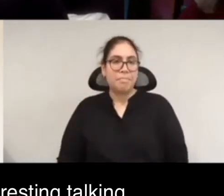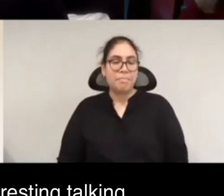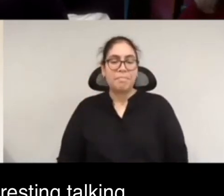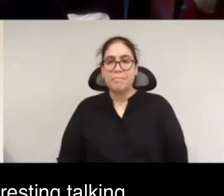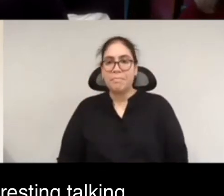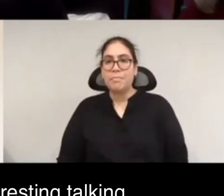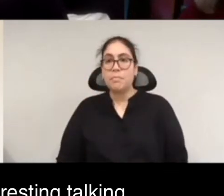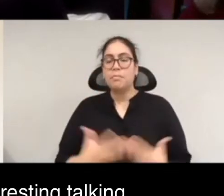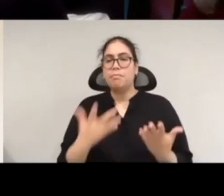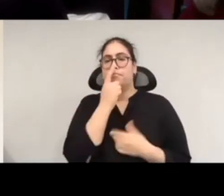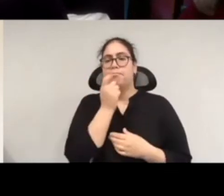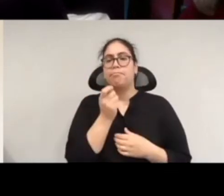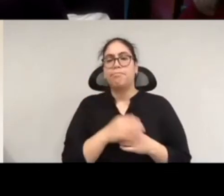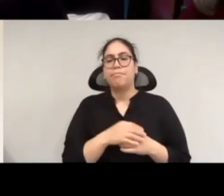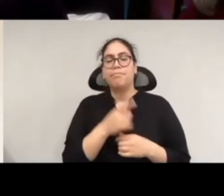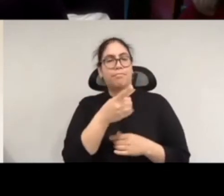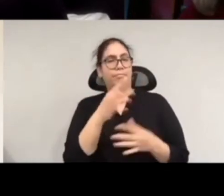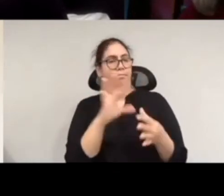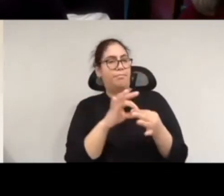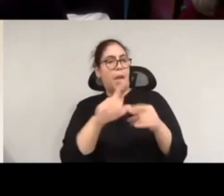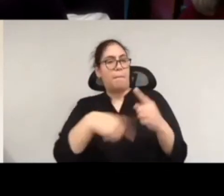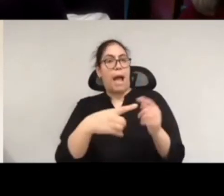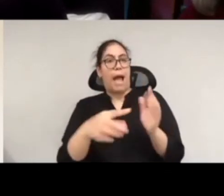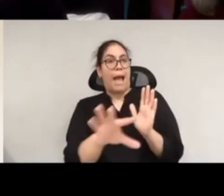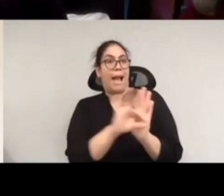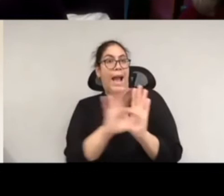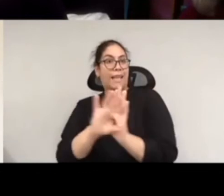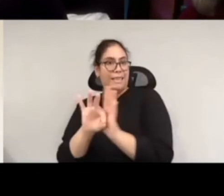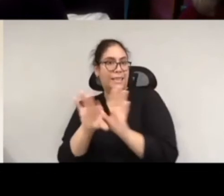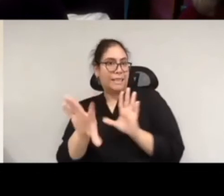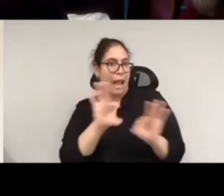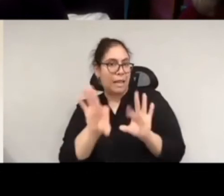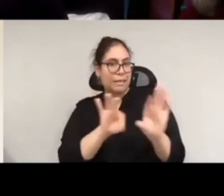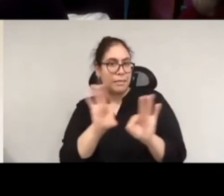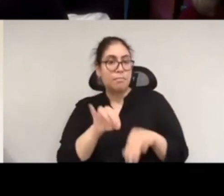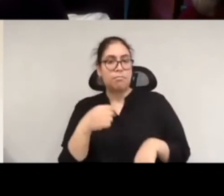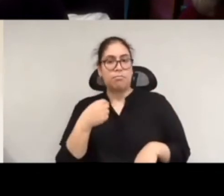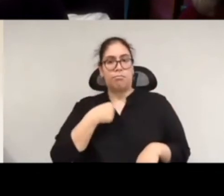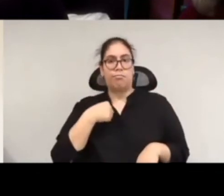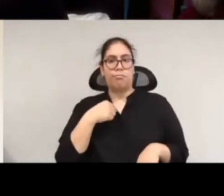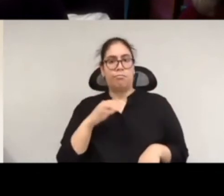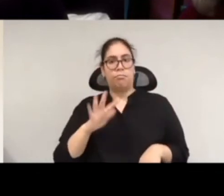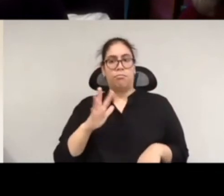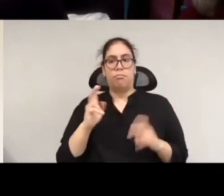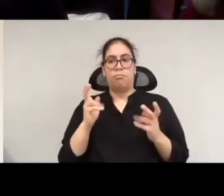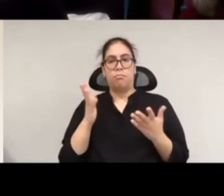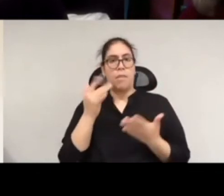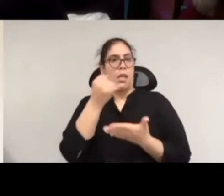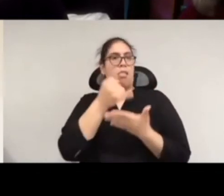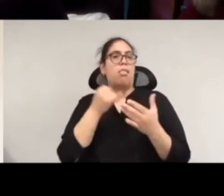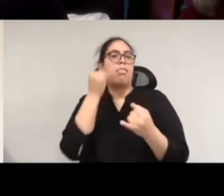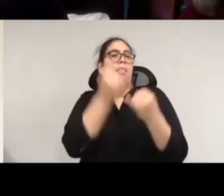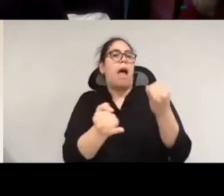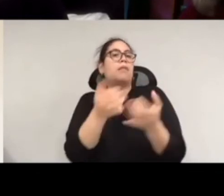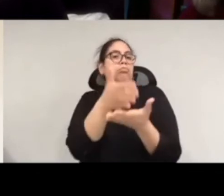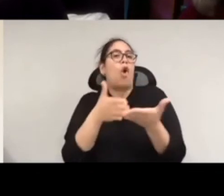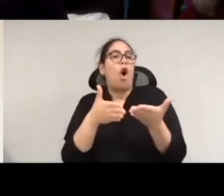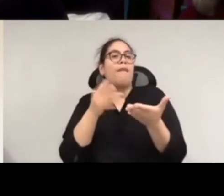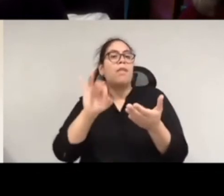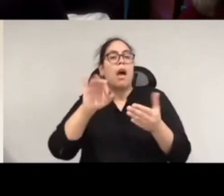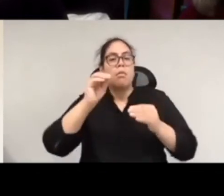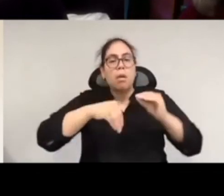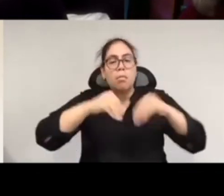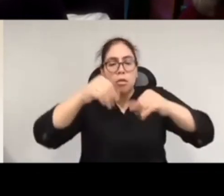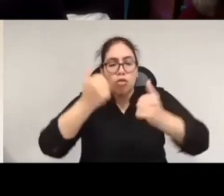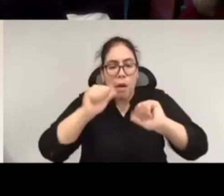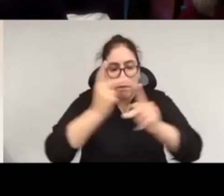about casting, Michelle, because I am, I'm sort of the last piece of the audio description puzzle before it goes,